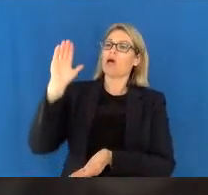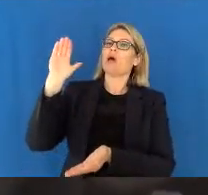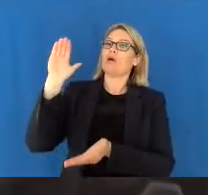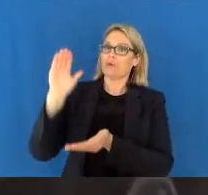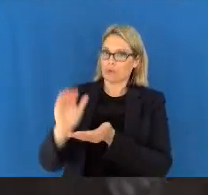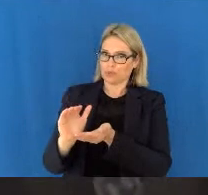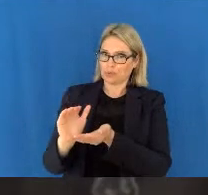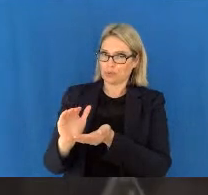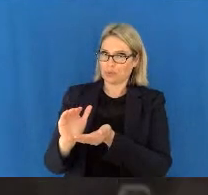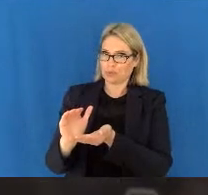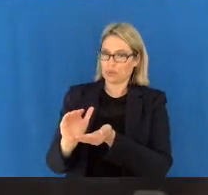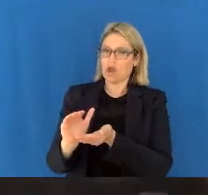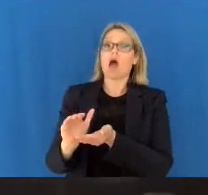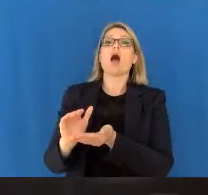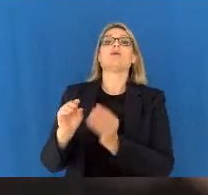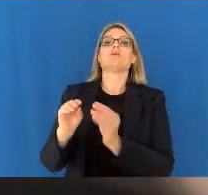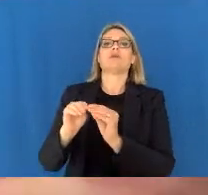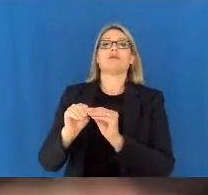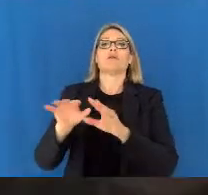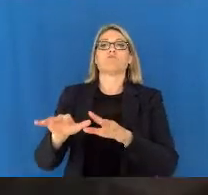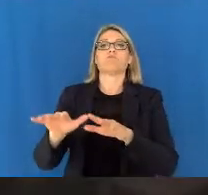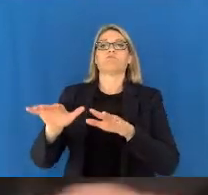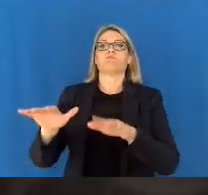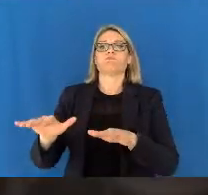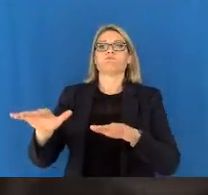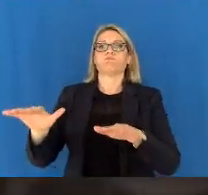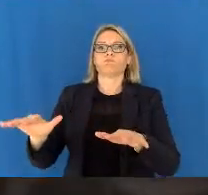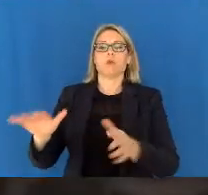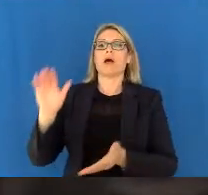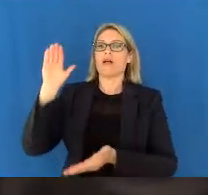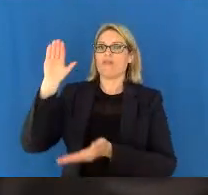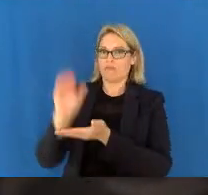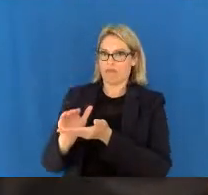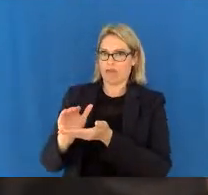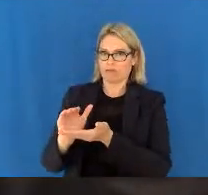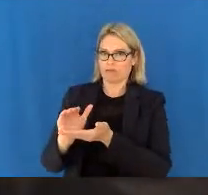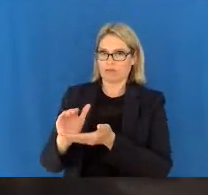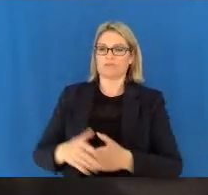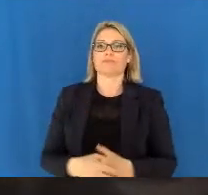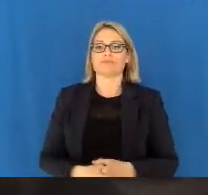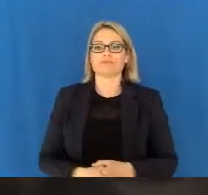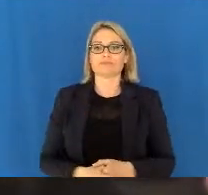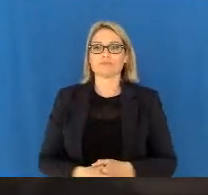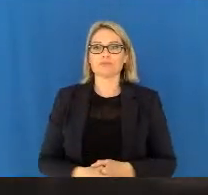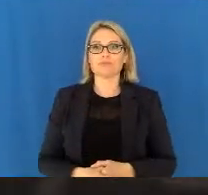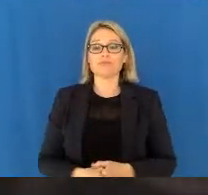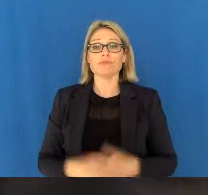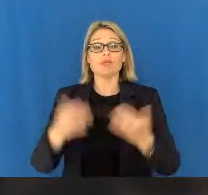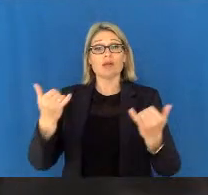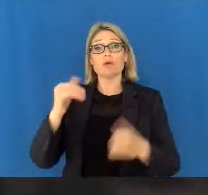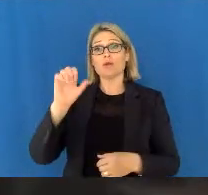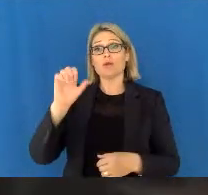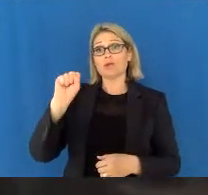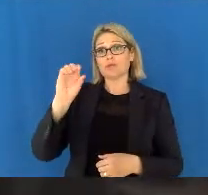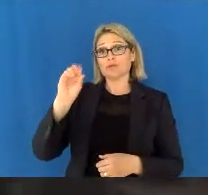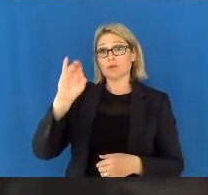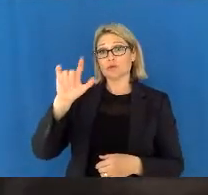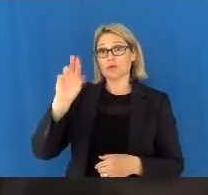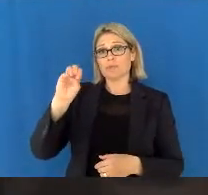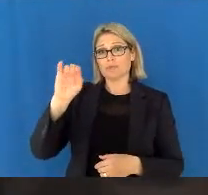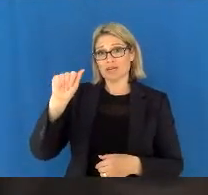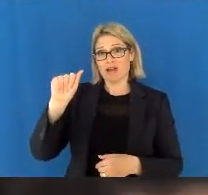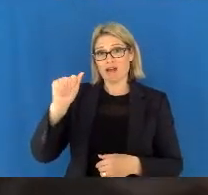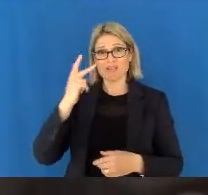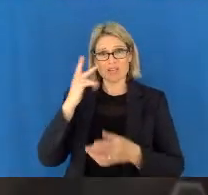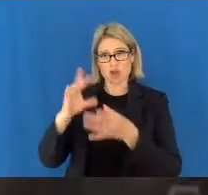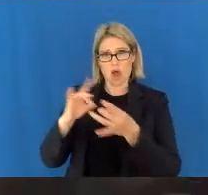might spread the disease to others. But now we see on social media comments such as, well, it